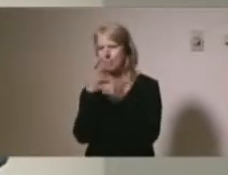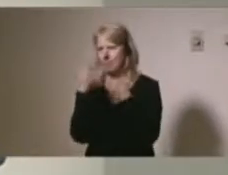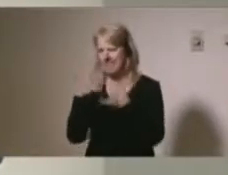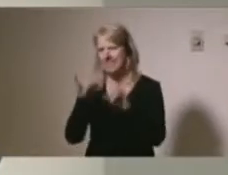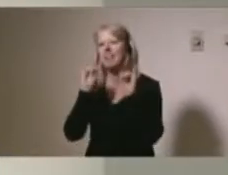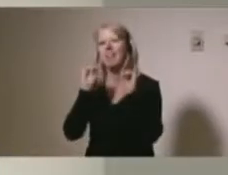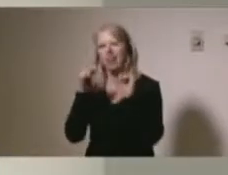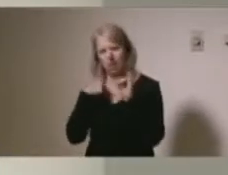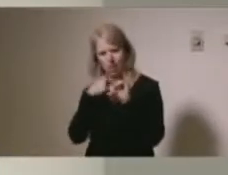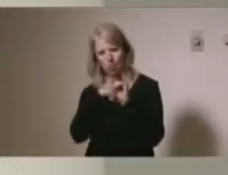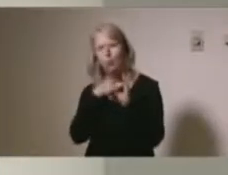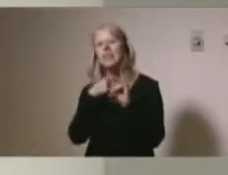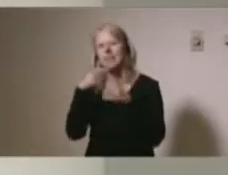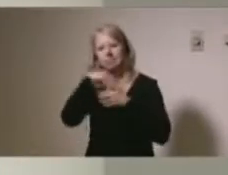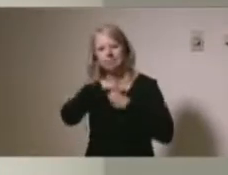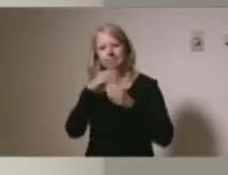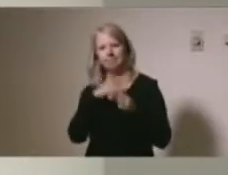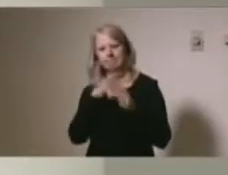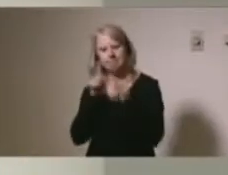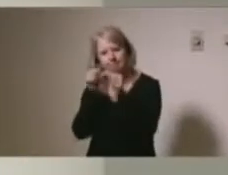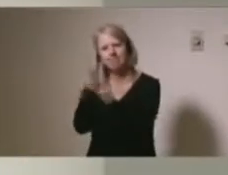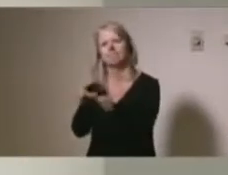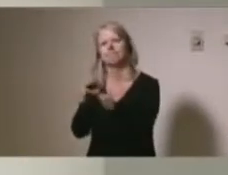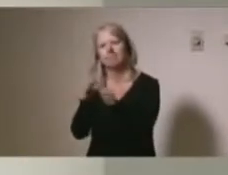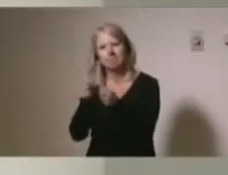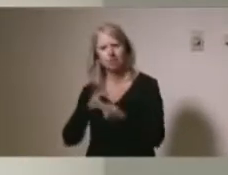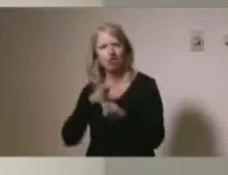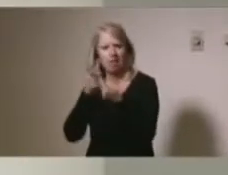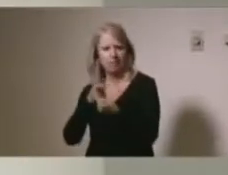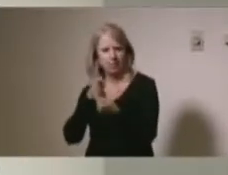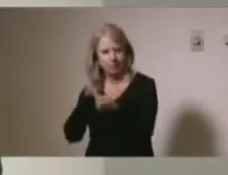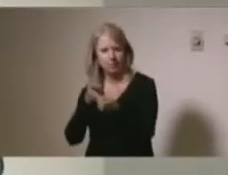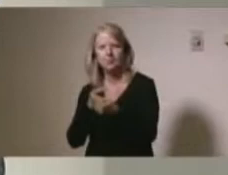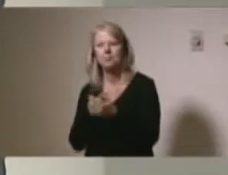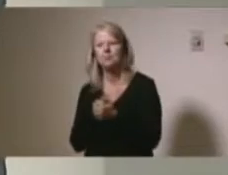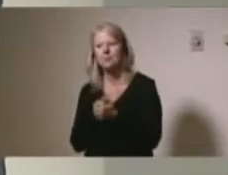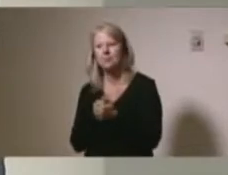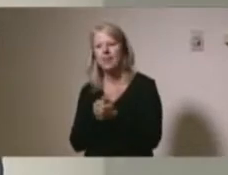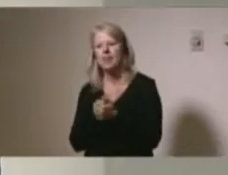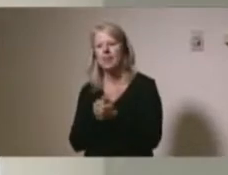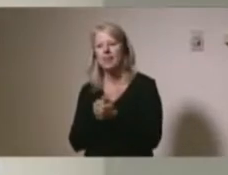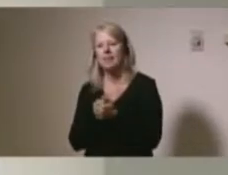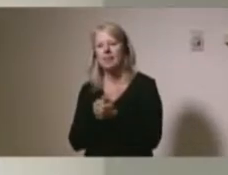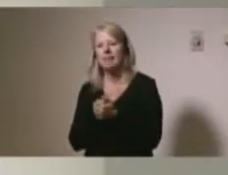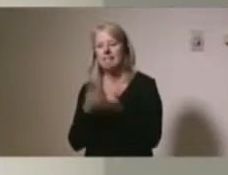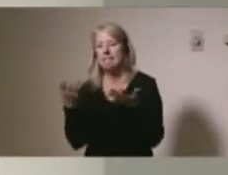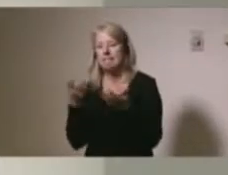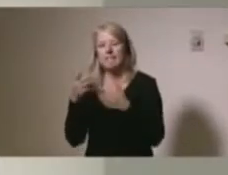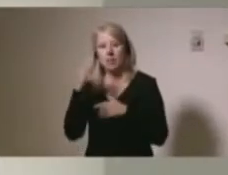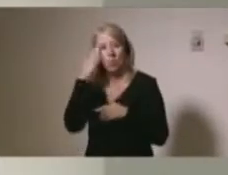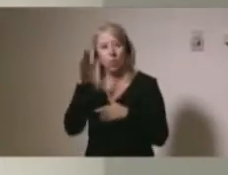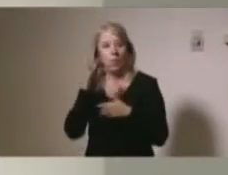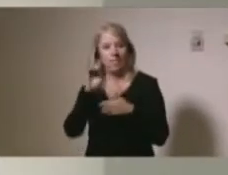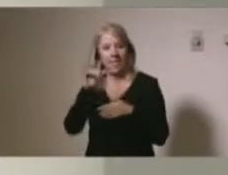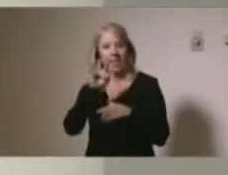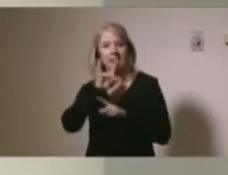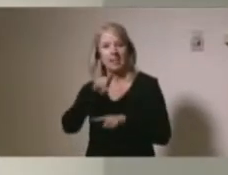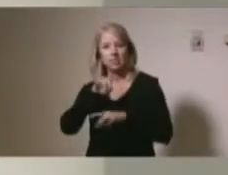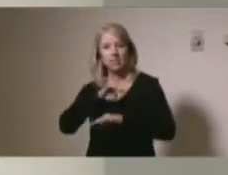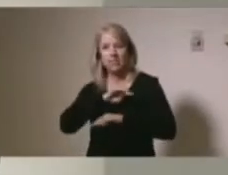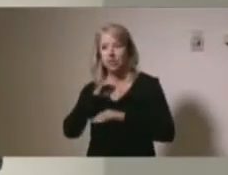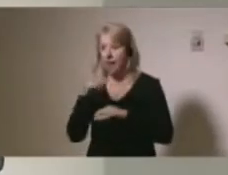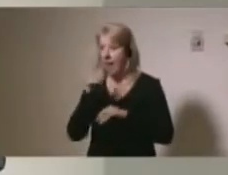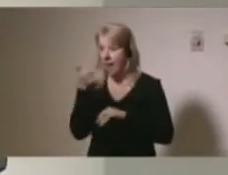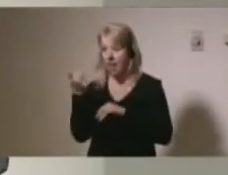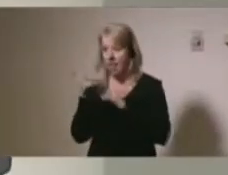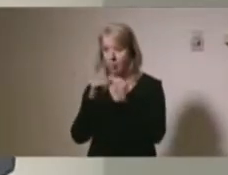struggle does continue. I don't know if that answer is sufficient. Is there anyone